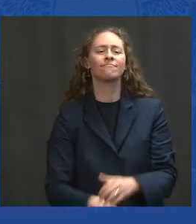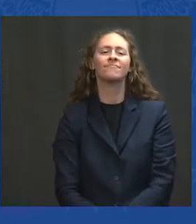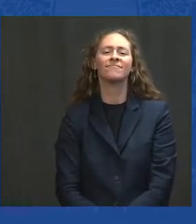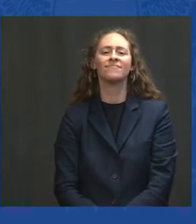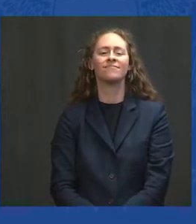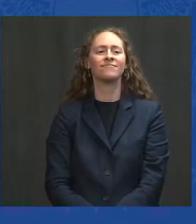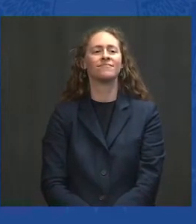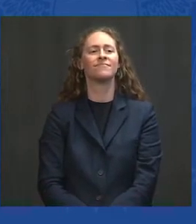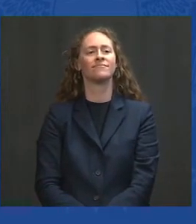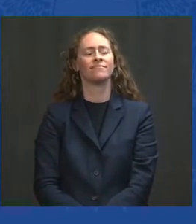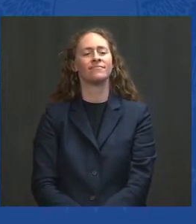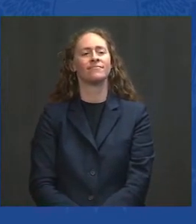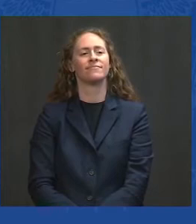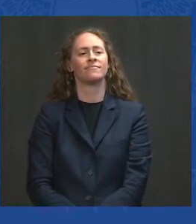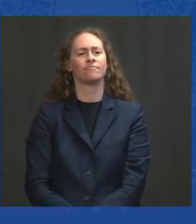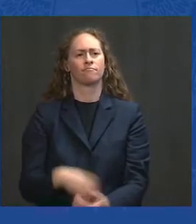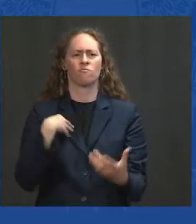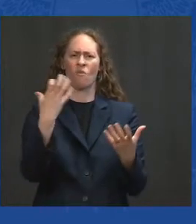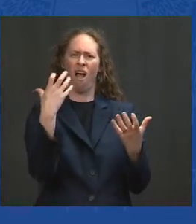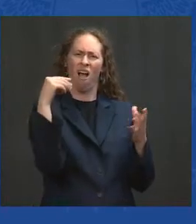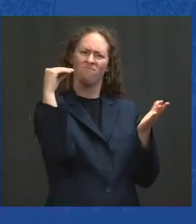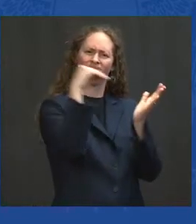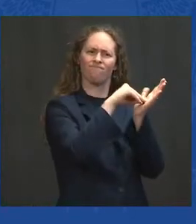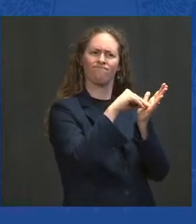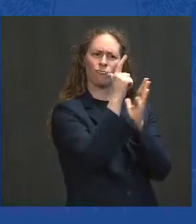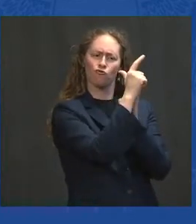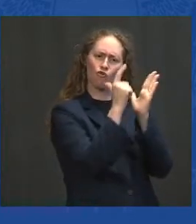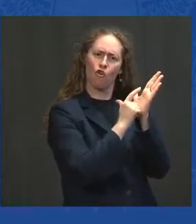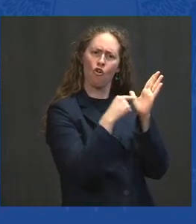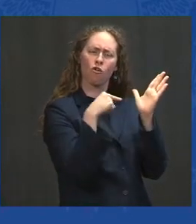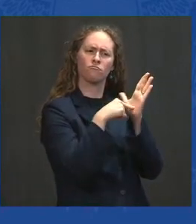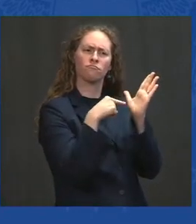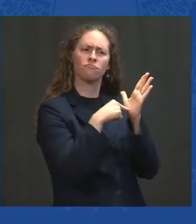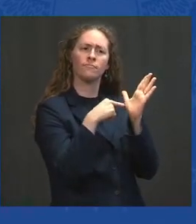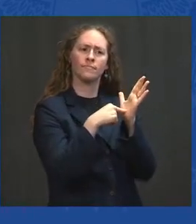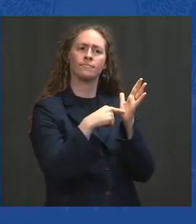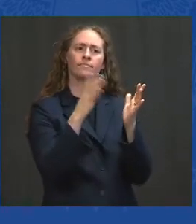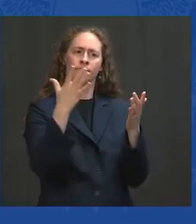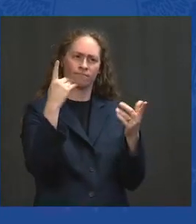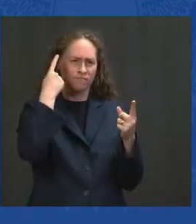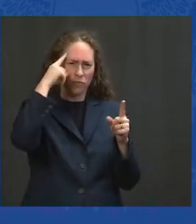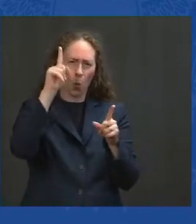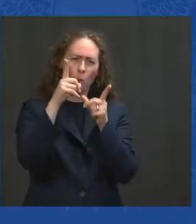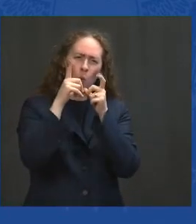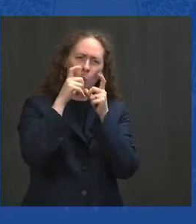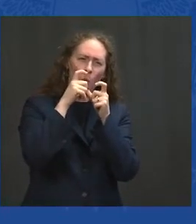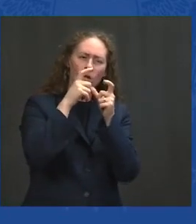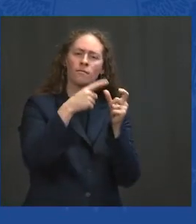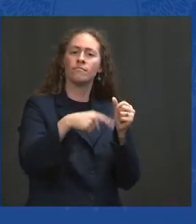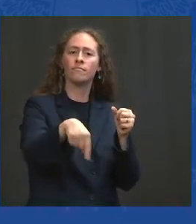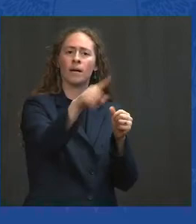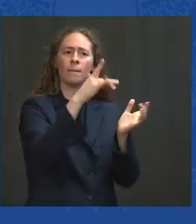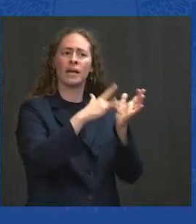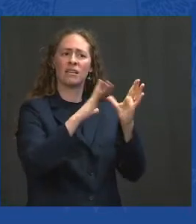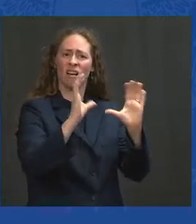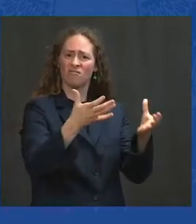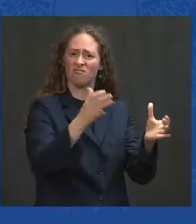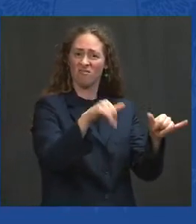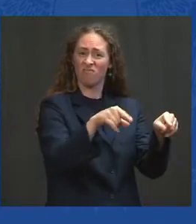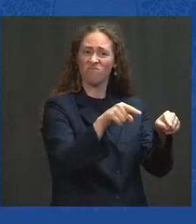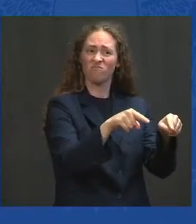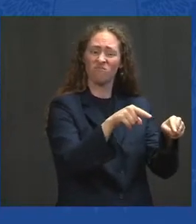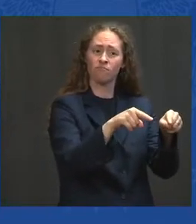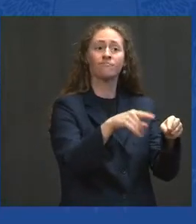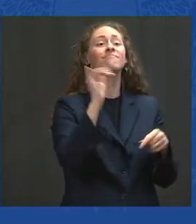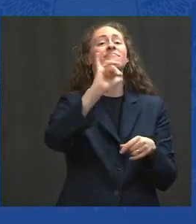in the legislation, I referred to it in the way it really is. It's a middle-class tax cut. It's just like the wealthy get